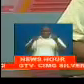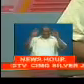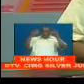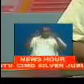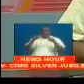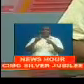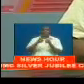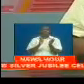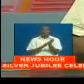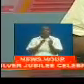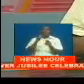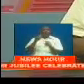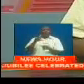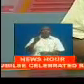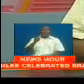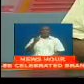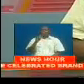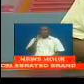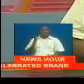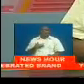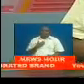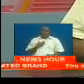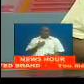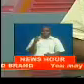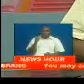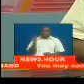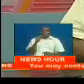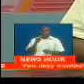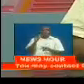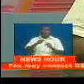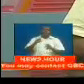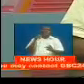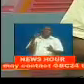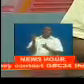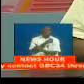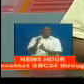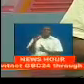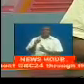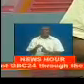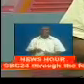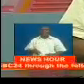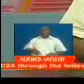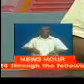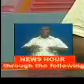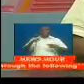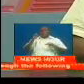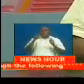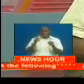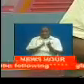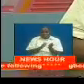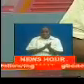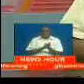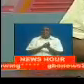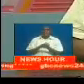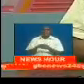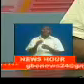Muslims in the Sekondi-Takoradi metropolis unhappy about alleged cases of abuse of their religious rights, especially in the educational institutions,